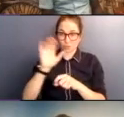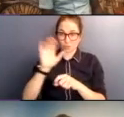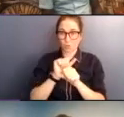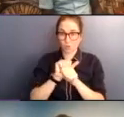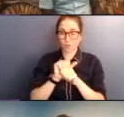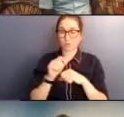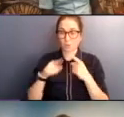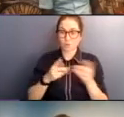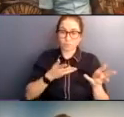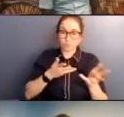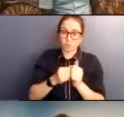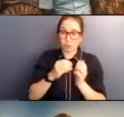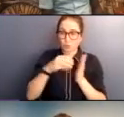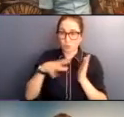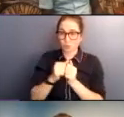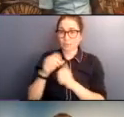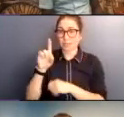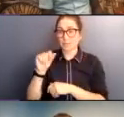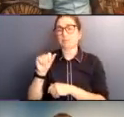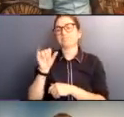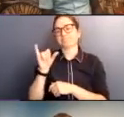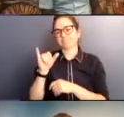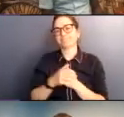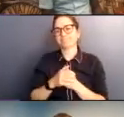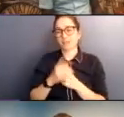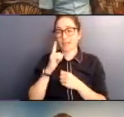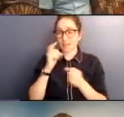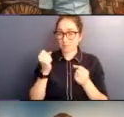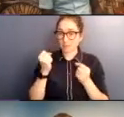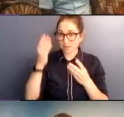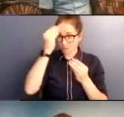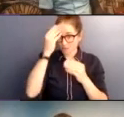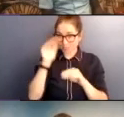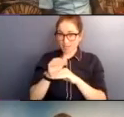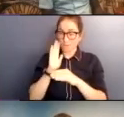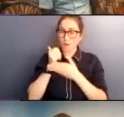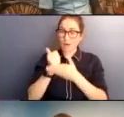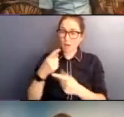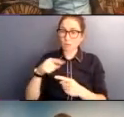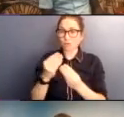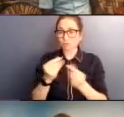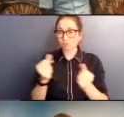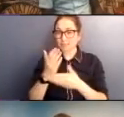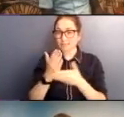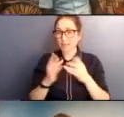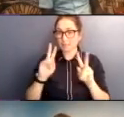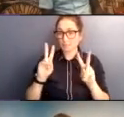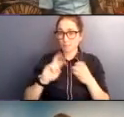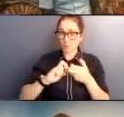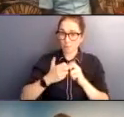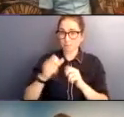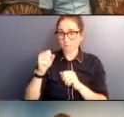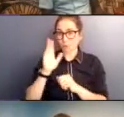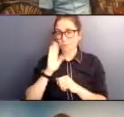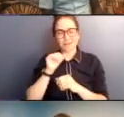students with disabilities. So I do believe that much of our content will help you solve some of these problems. It won't solve all of